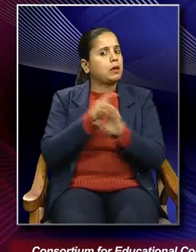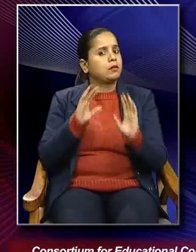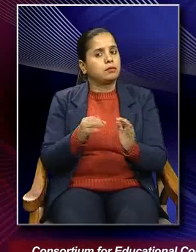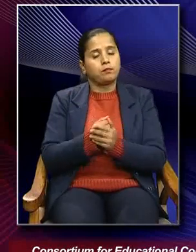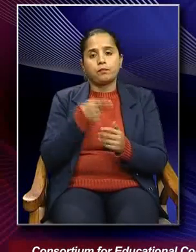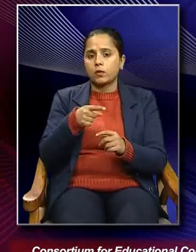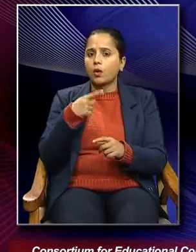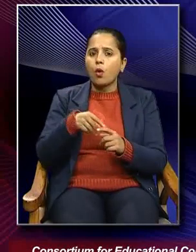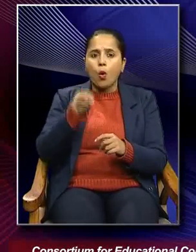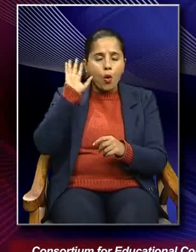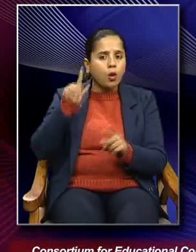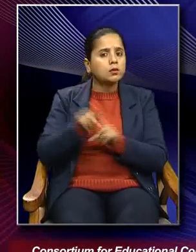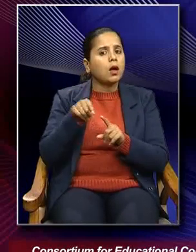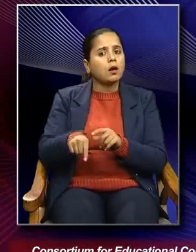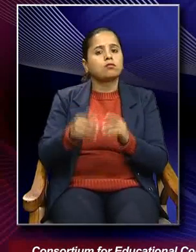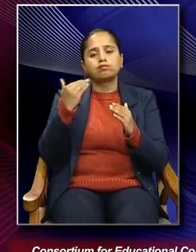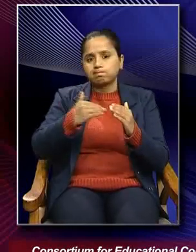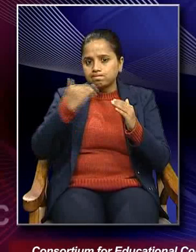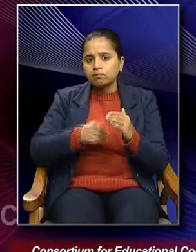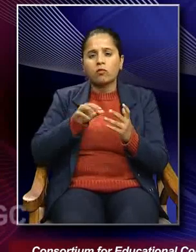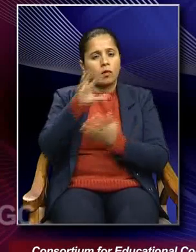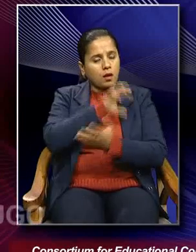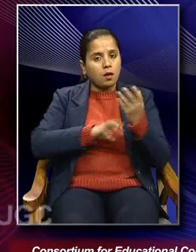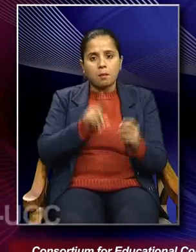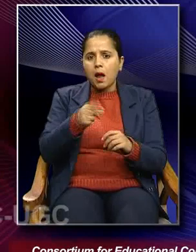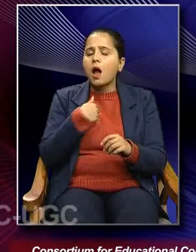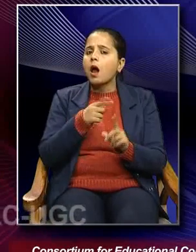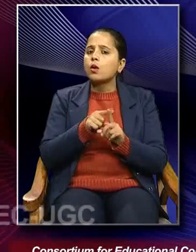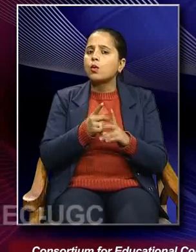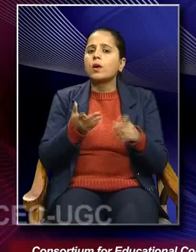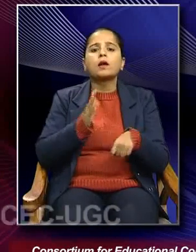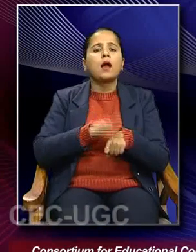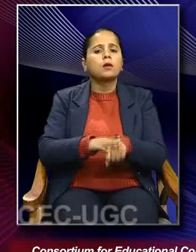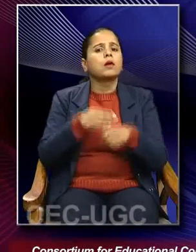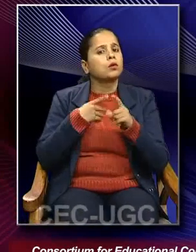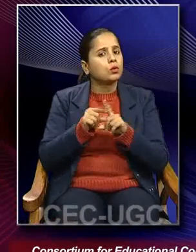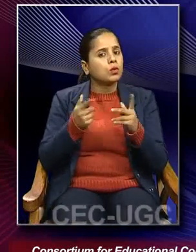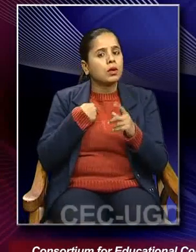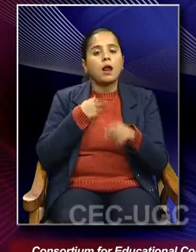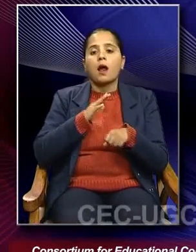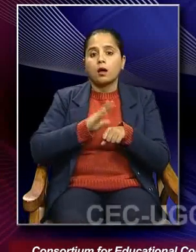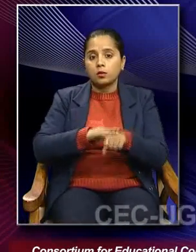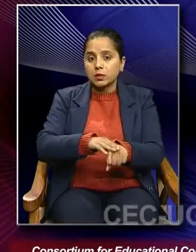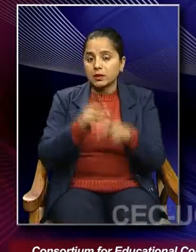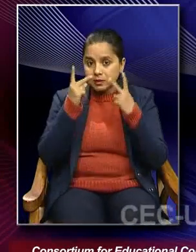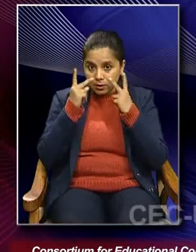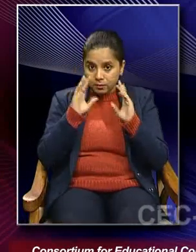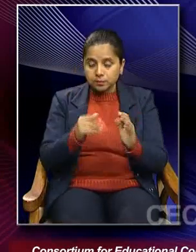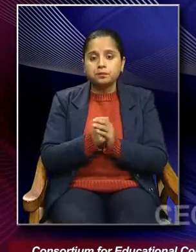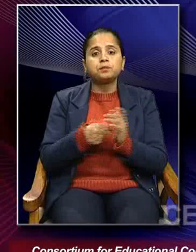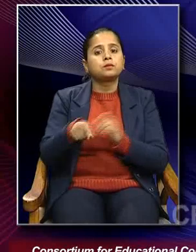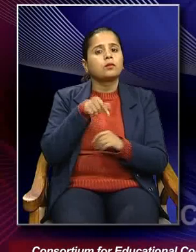It's all in disorder and chaos. But how do we experience it? We experience it